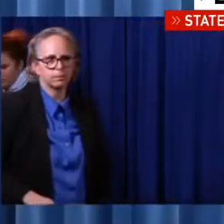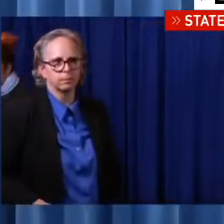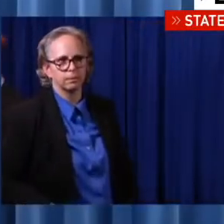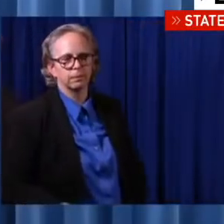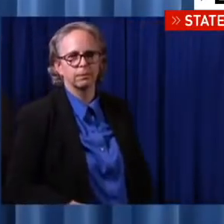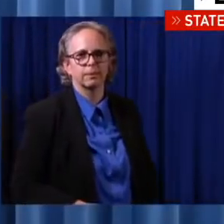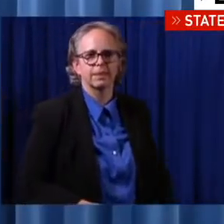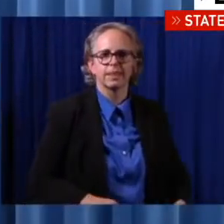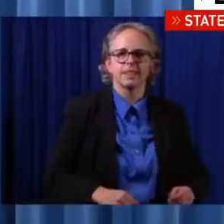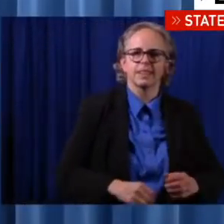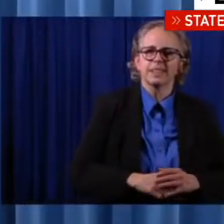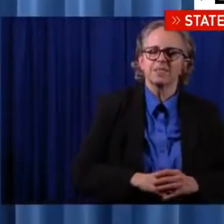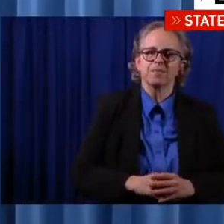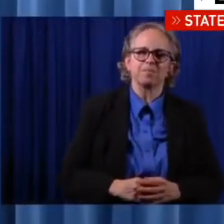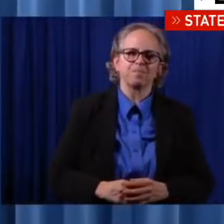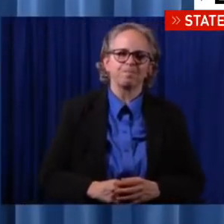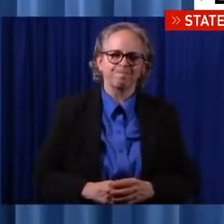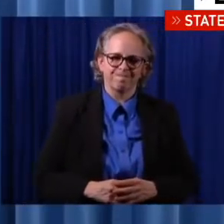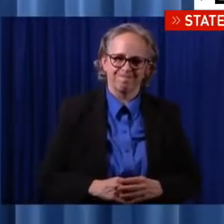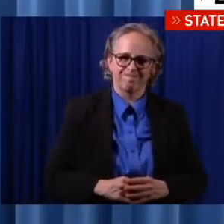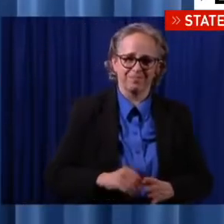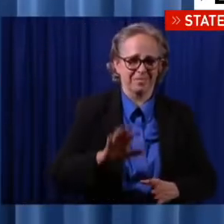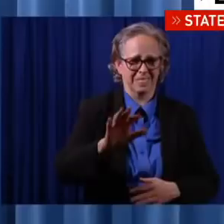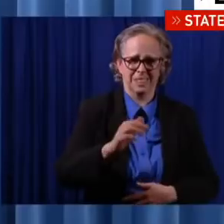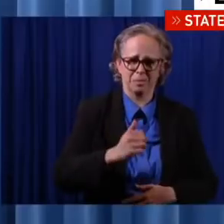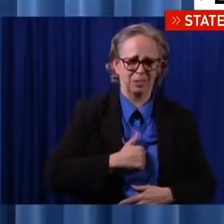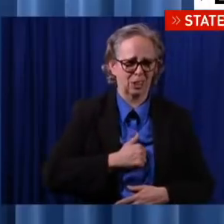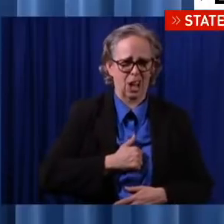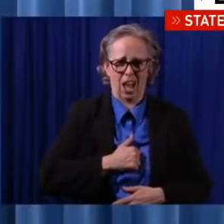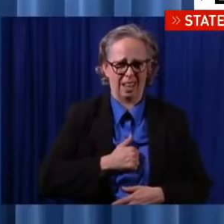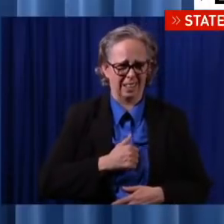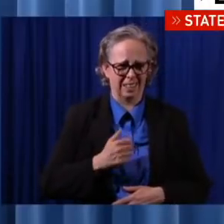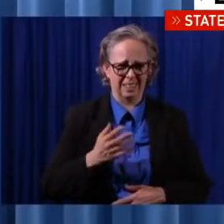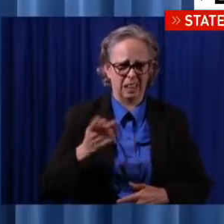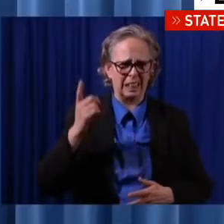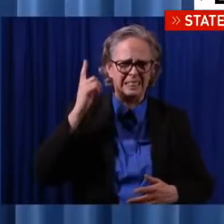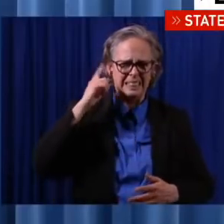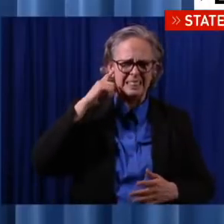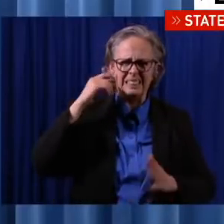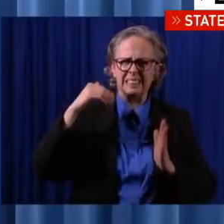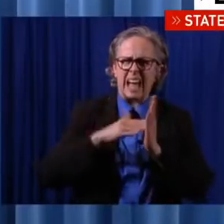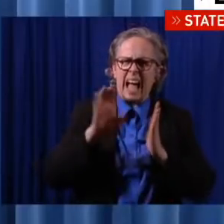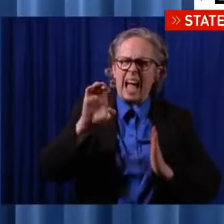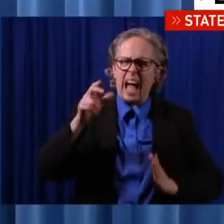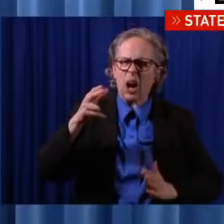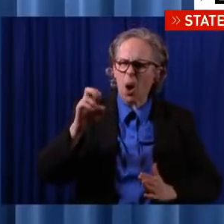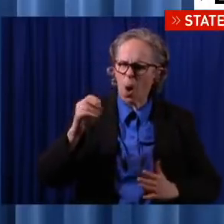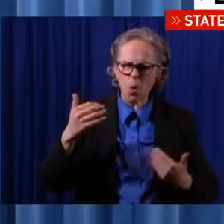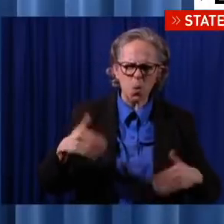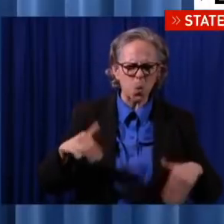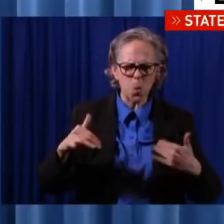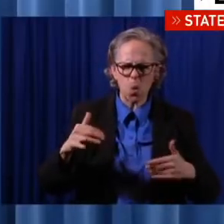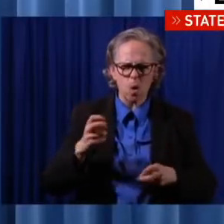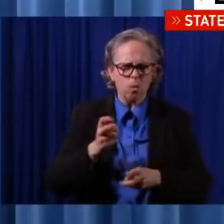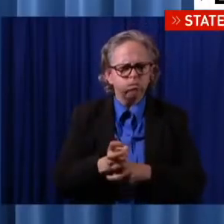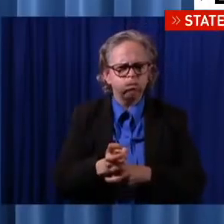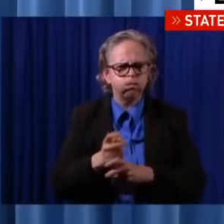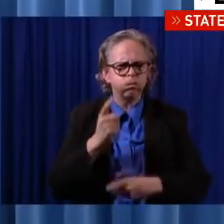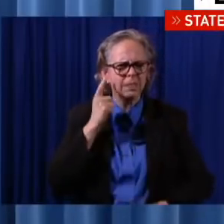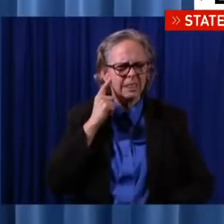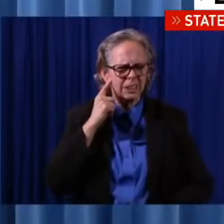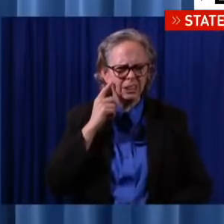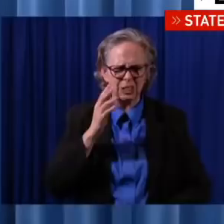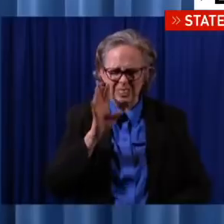We've got to do something about the echo. I know the viewers can't see this, but the members of the press corps